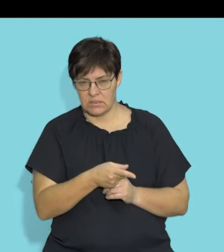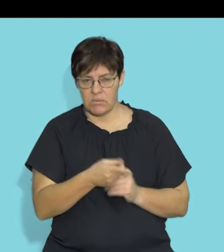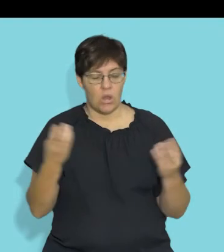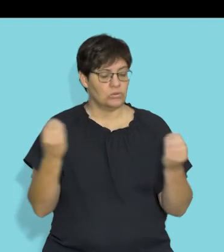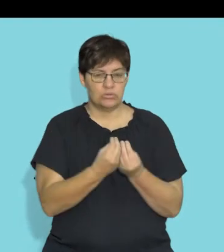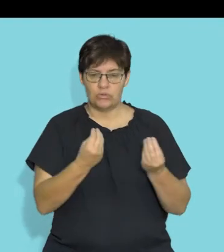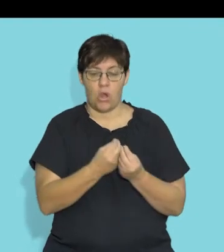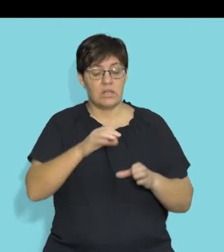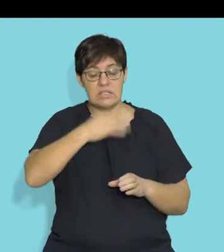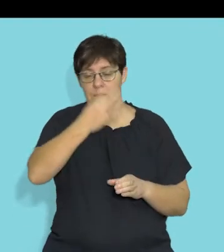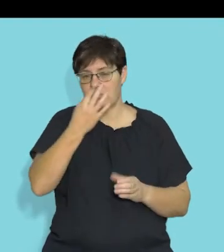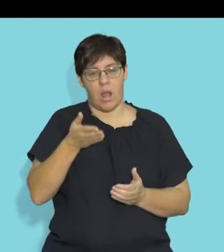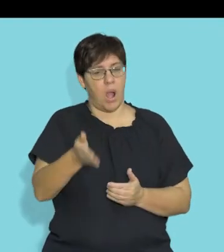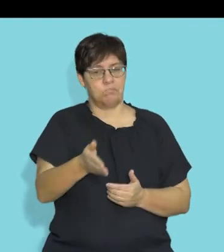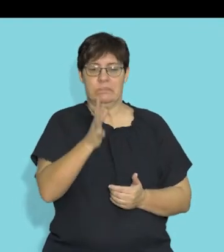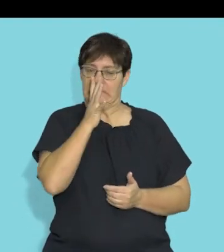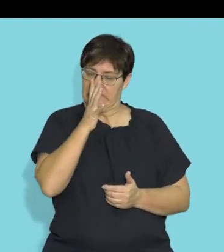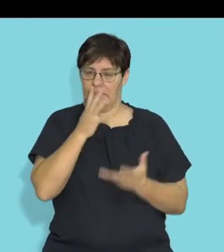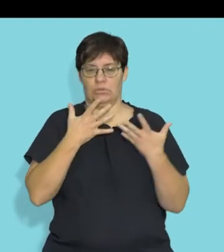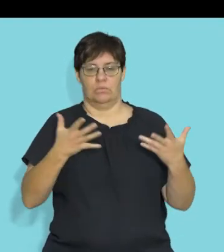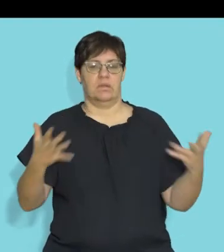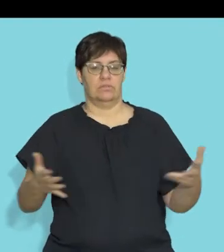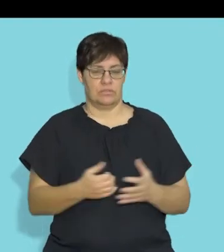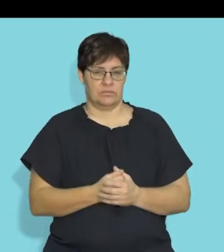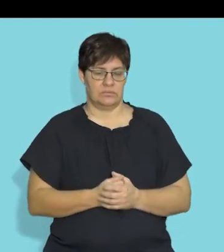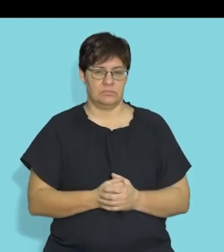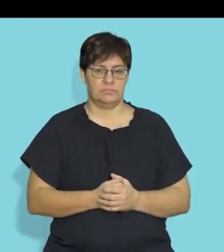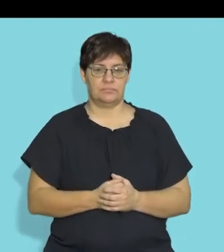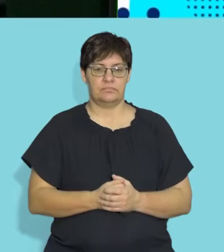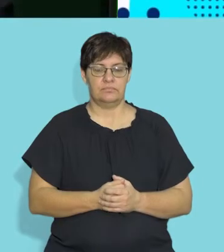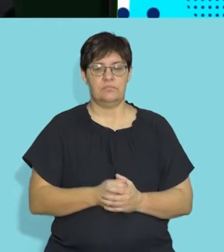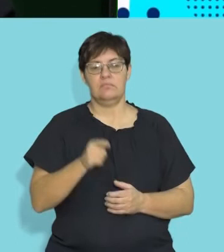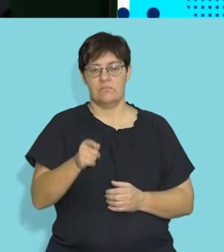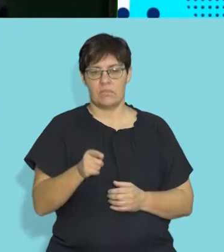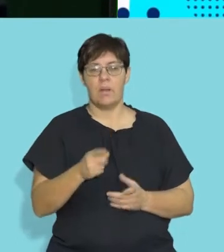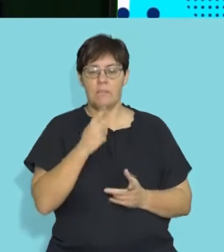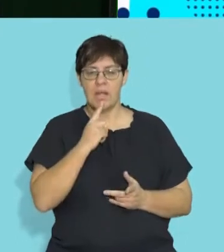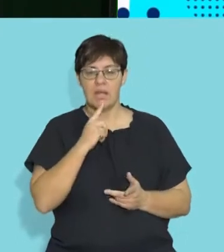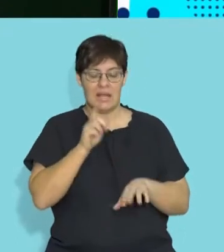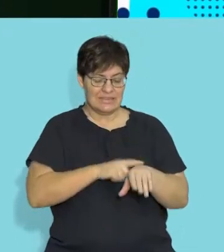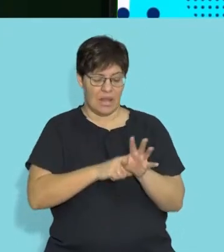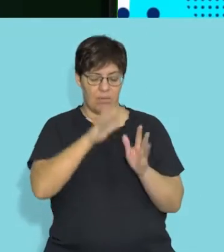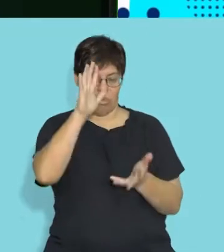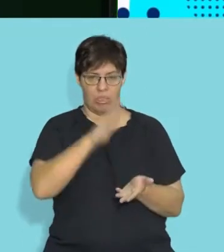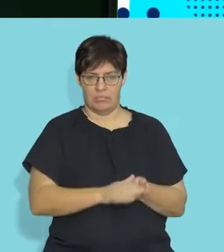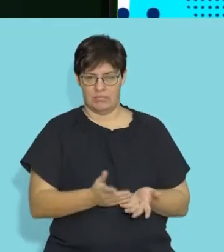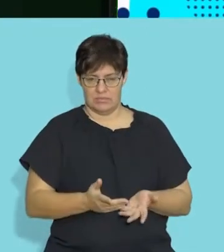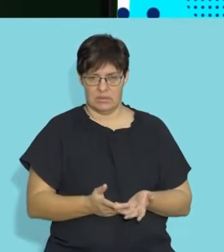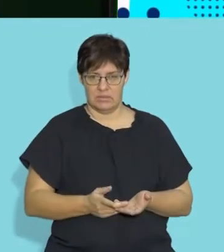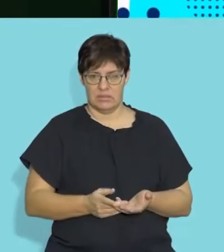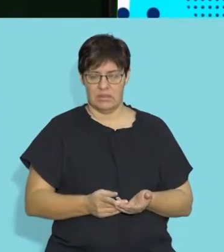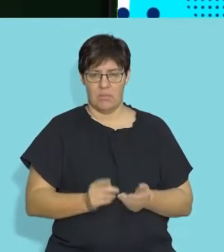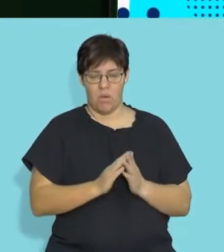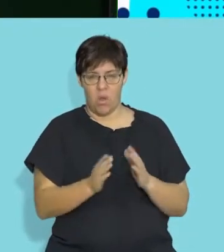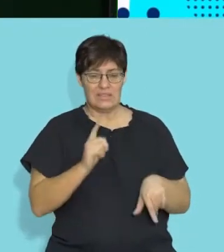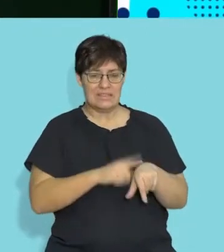that you have too much of chips left on hand. And as you know, these are perishable items.